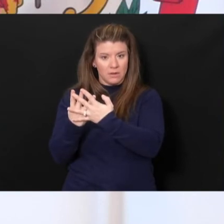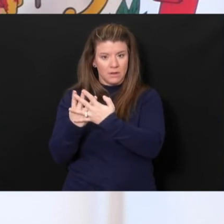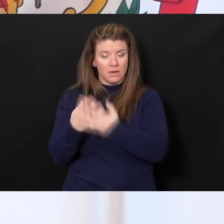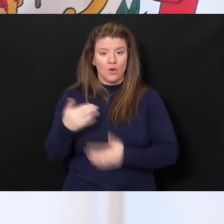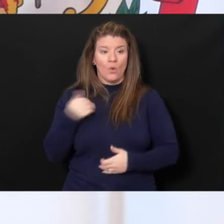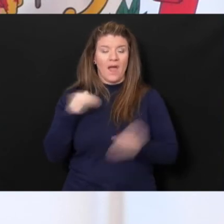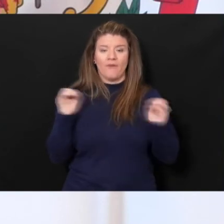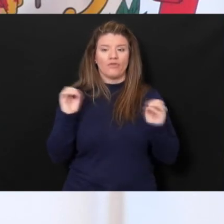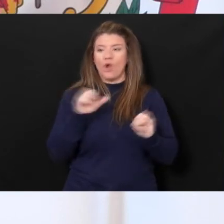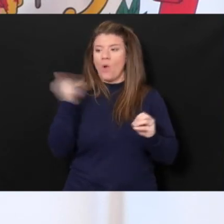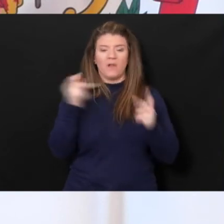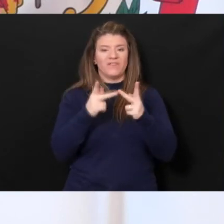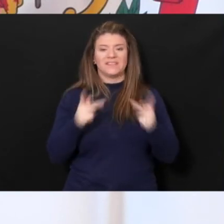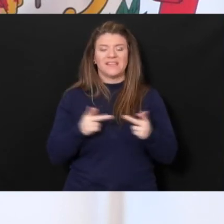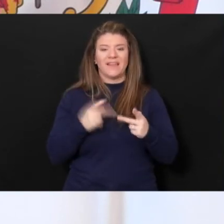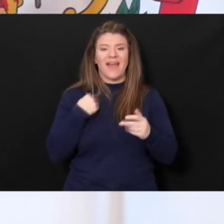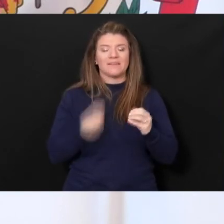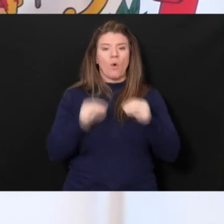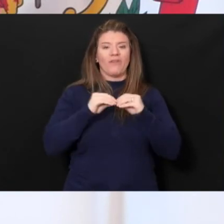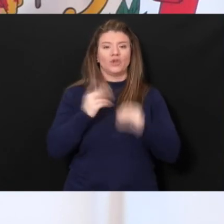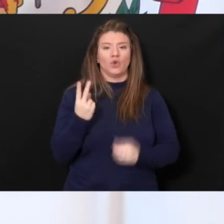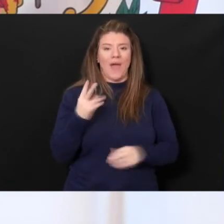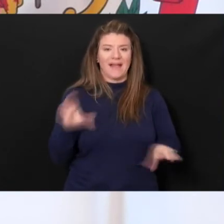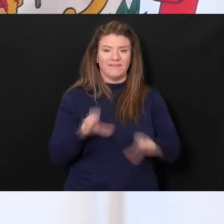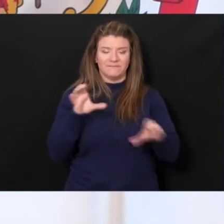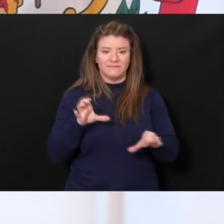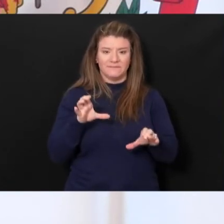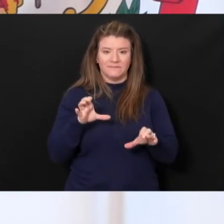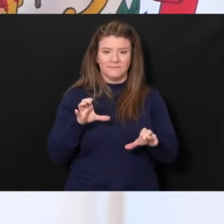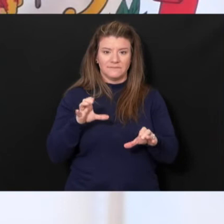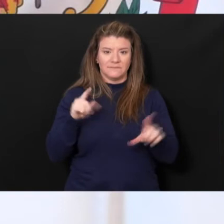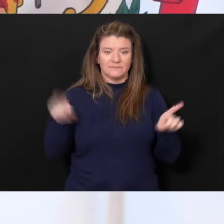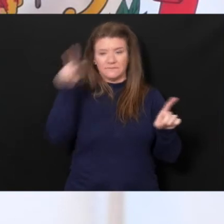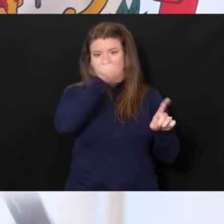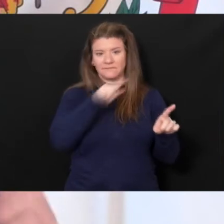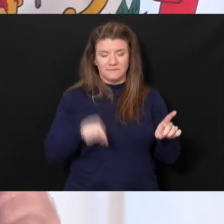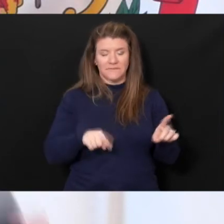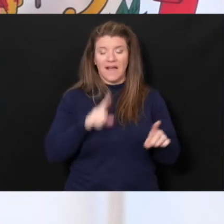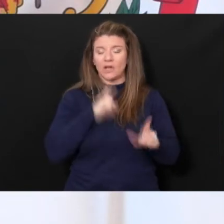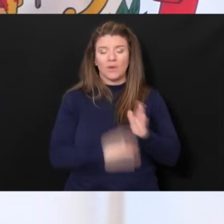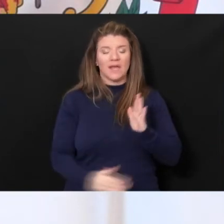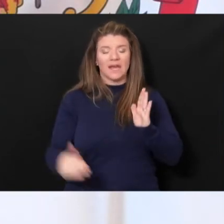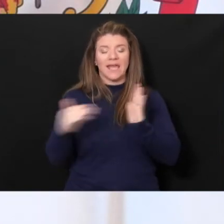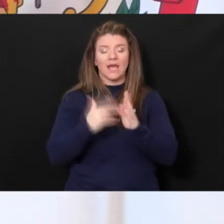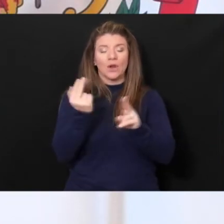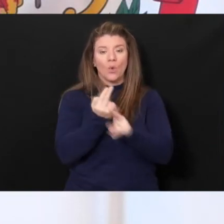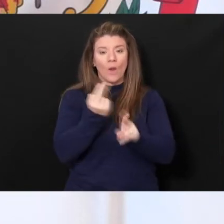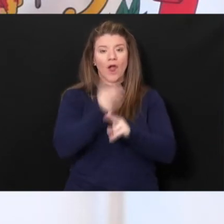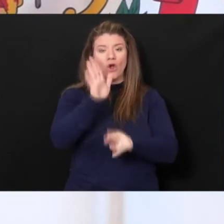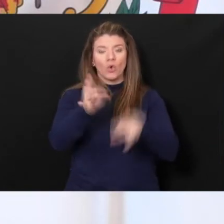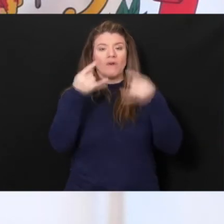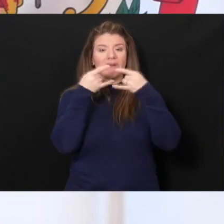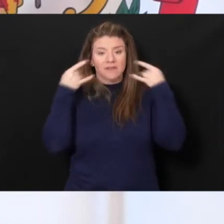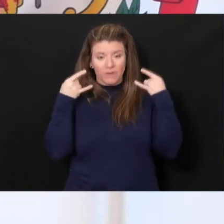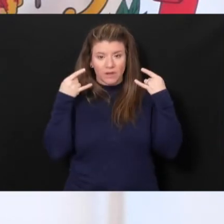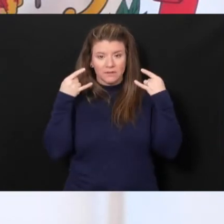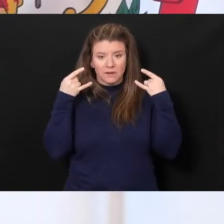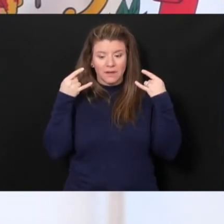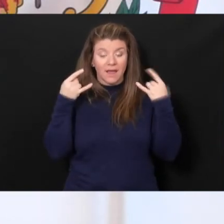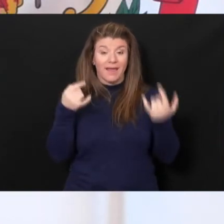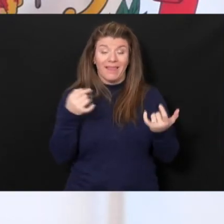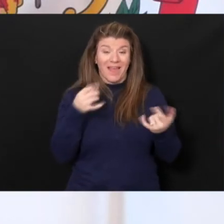no other facility in the state with more than 2 active inmate cases. I tell you over and over to wear your face covering and everything. It's not much